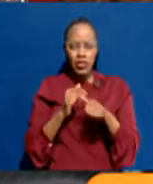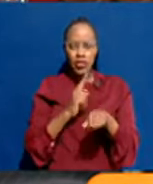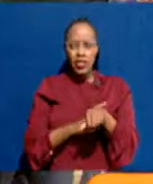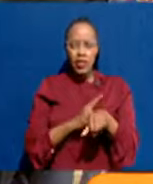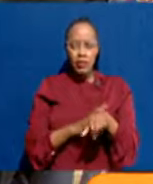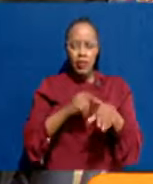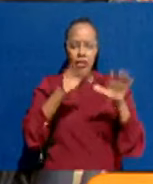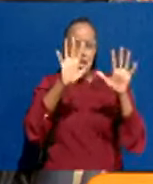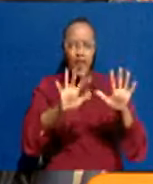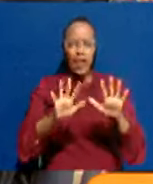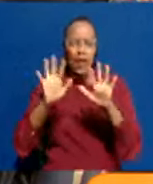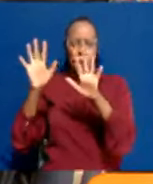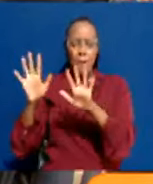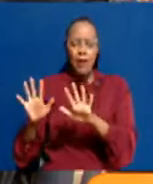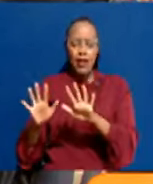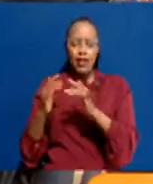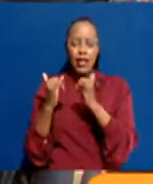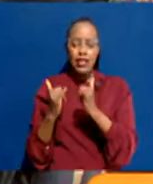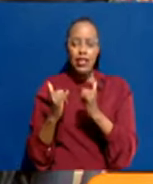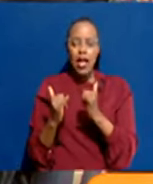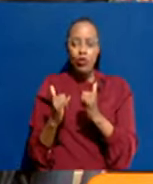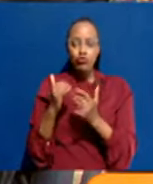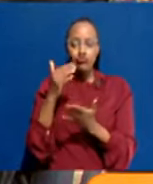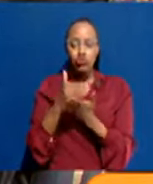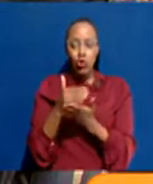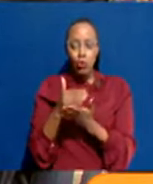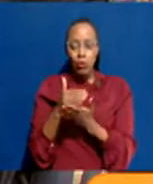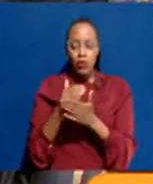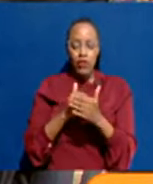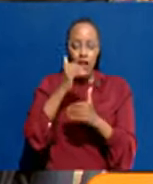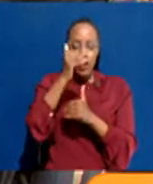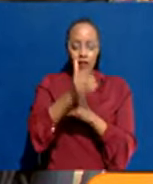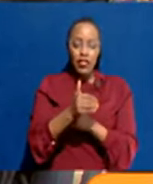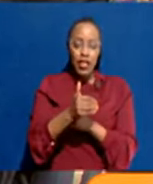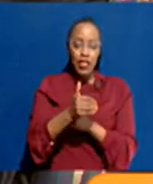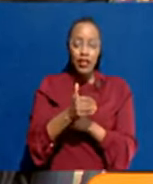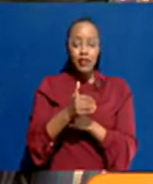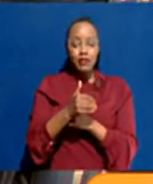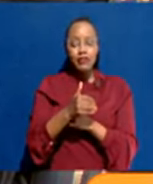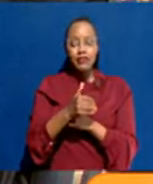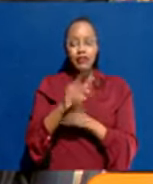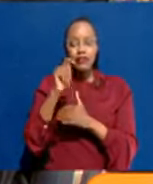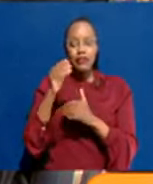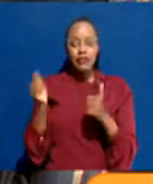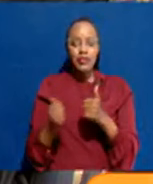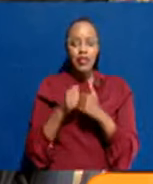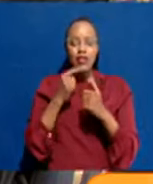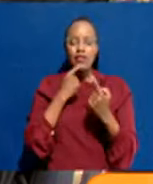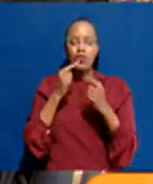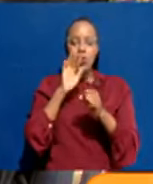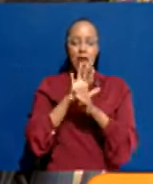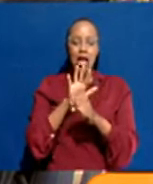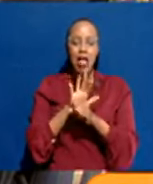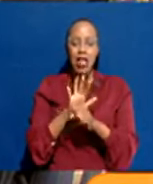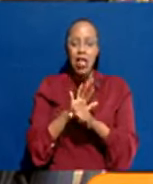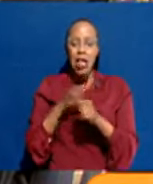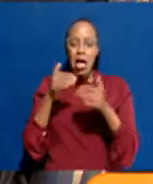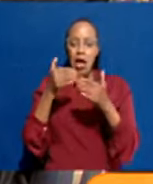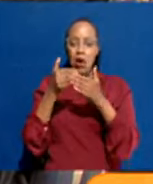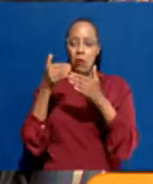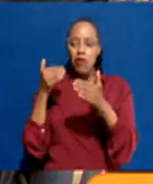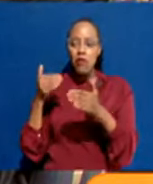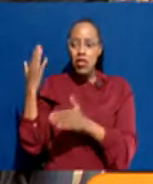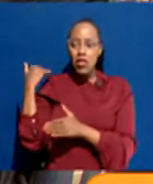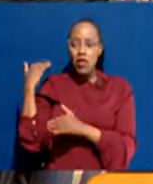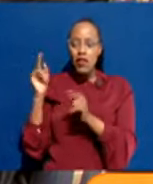During the campaign. Now he stopped, after that accident, he stopped talking a lot the way he used to talk in the past